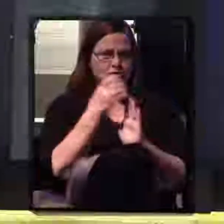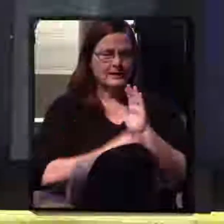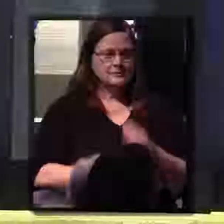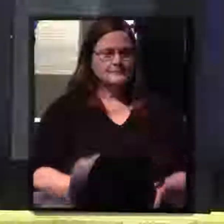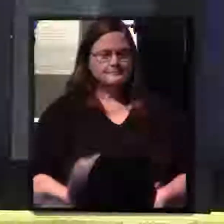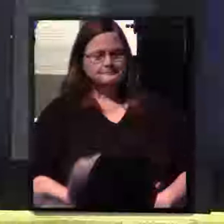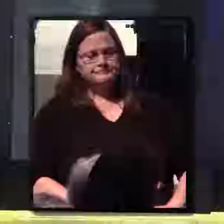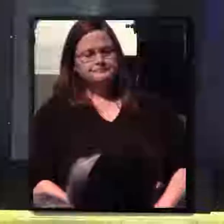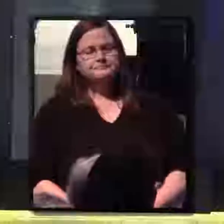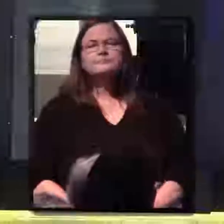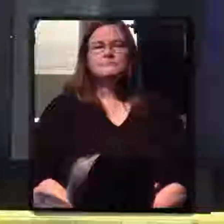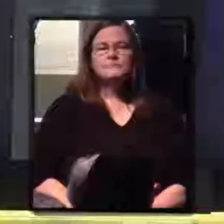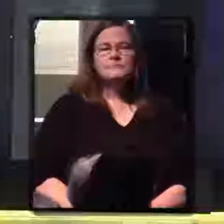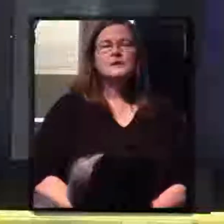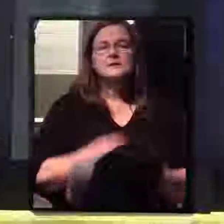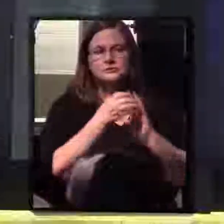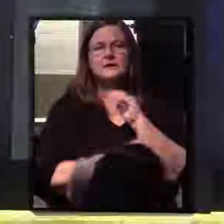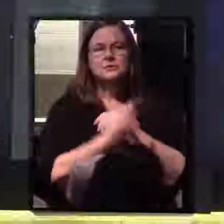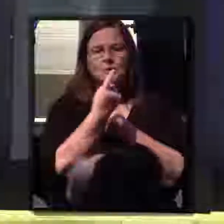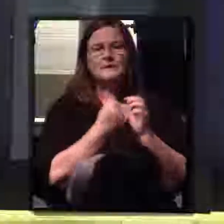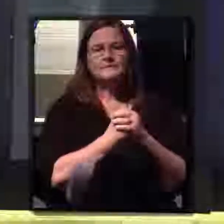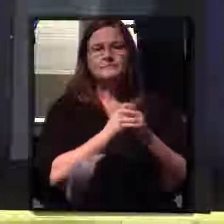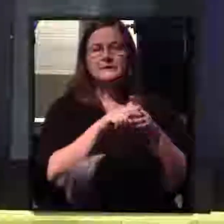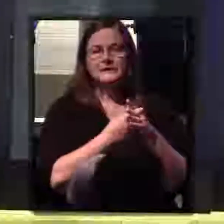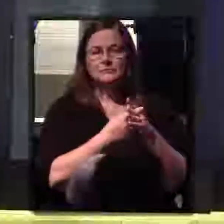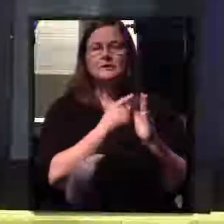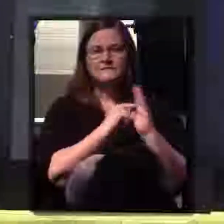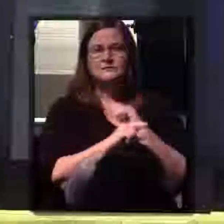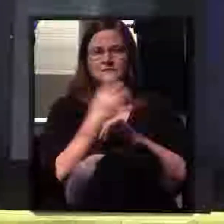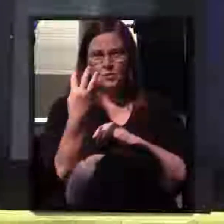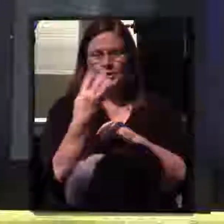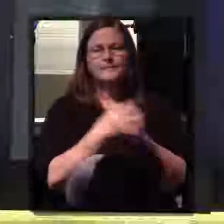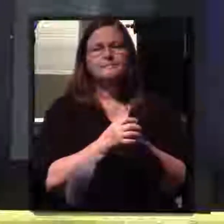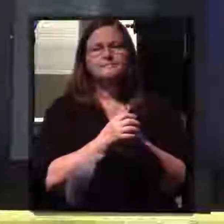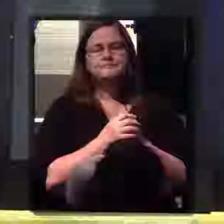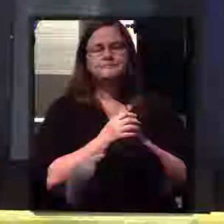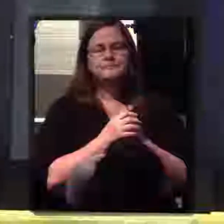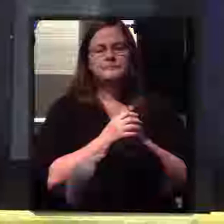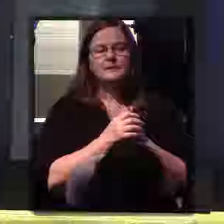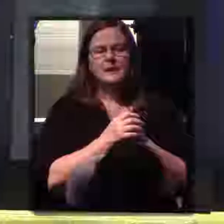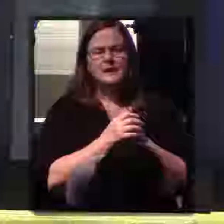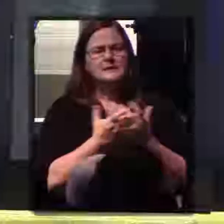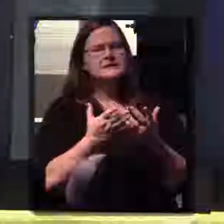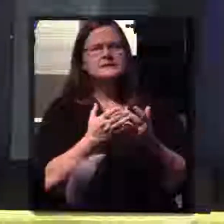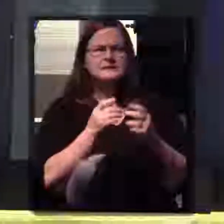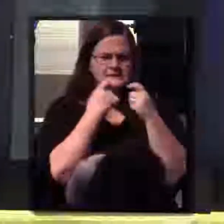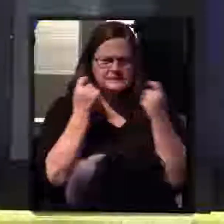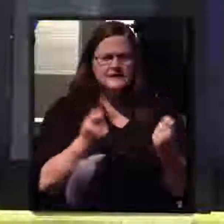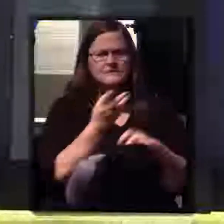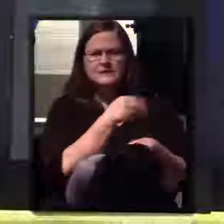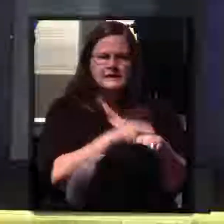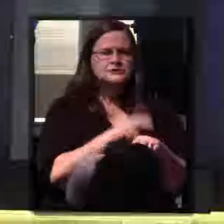so amazingly here in the first chapter. Look with me, if you will, at chapter 1, beginning with verse